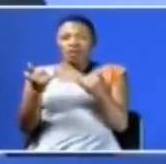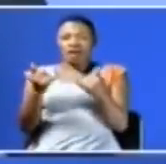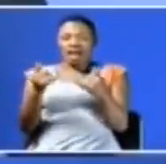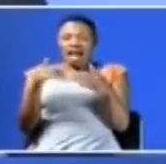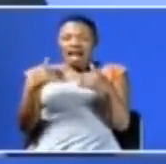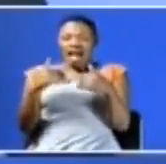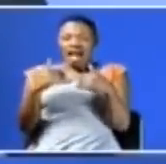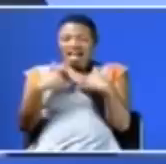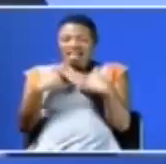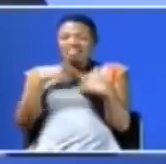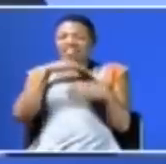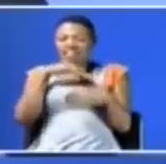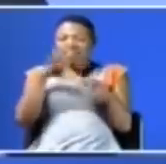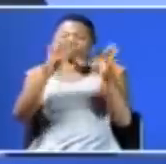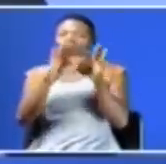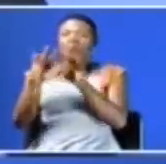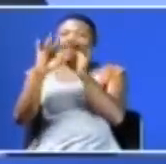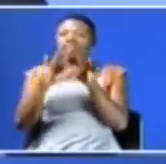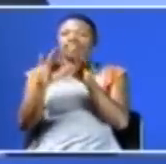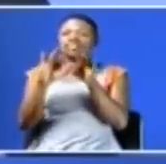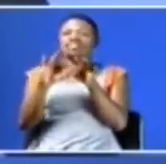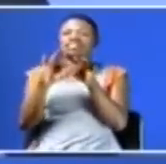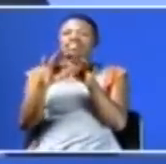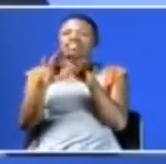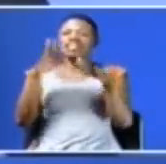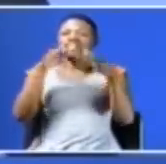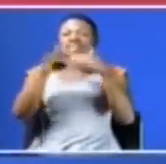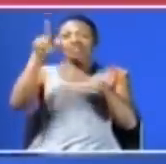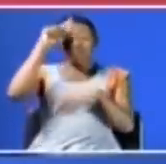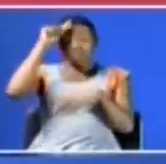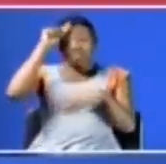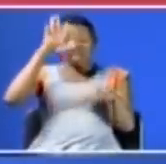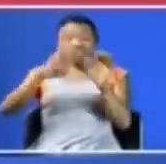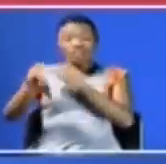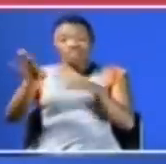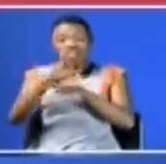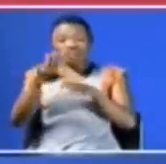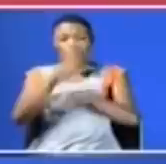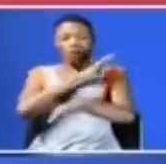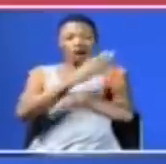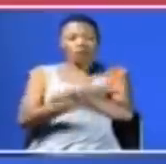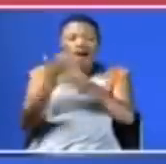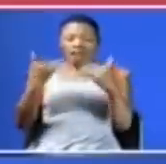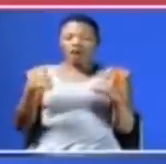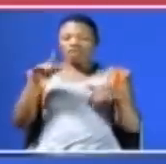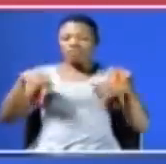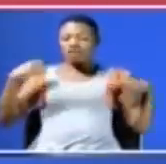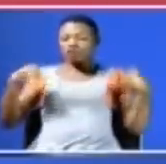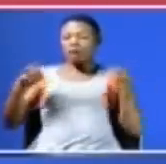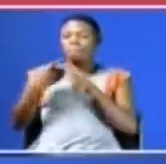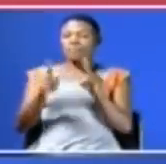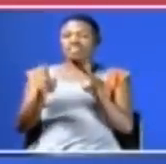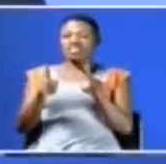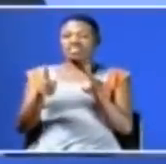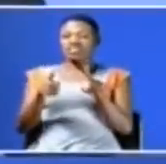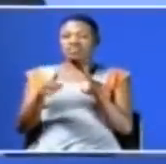co-operator. For Raila Odinga, as you've talked about, in government, all the trappings of power is what he's enjoying now, but it really has nothing